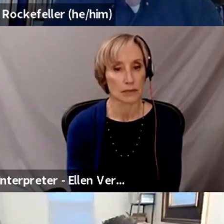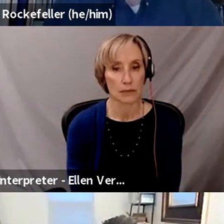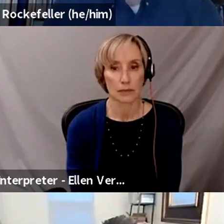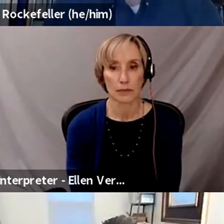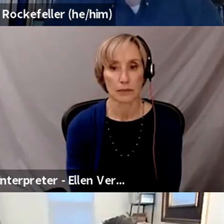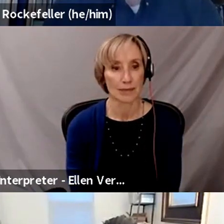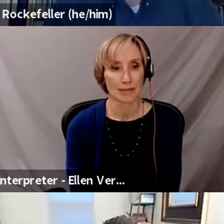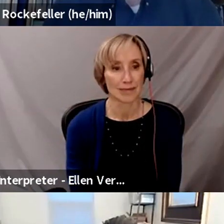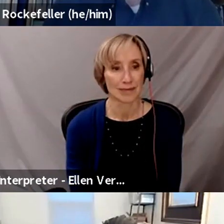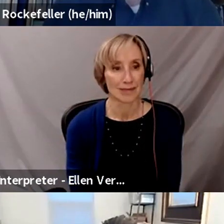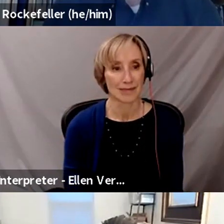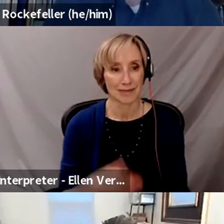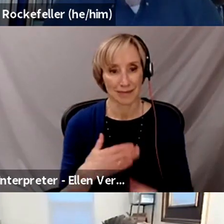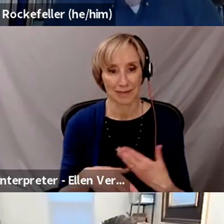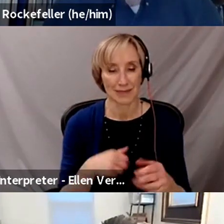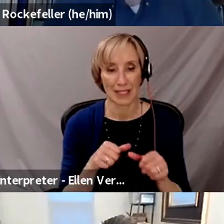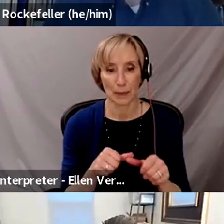No, keep going. Okay.